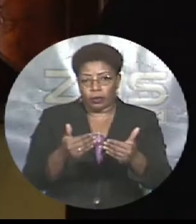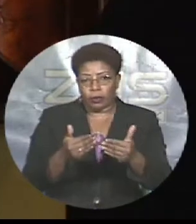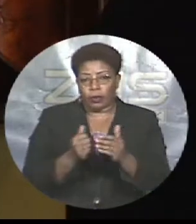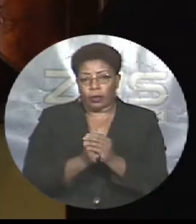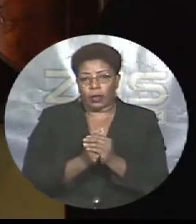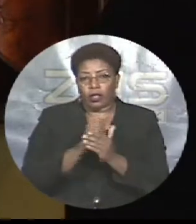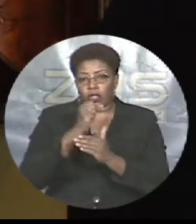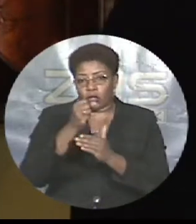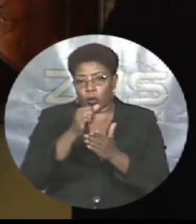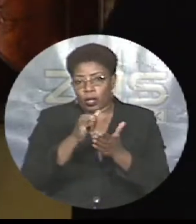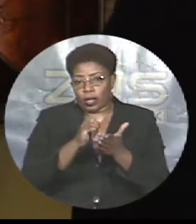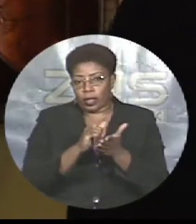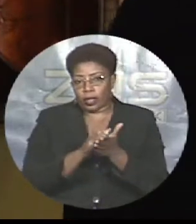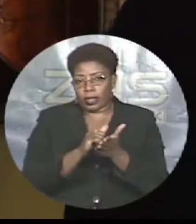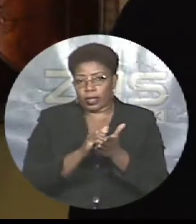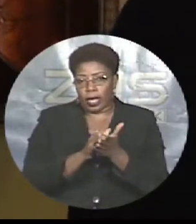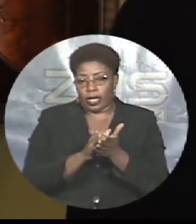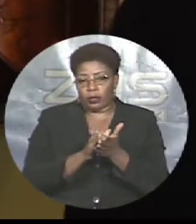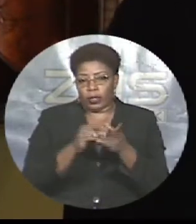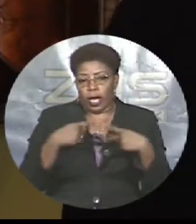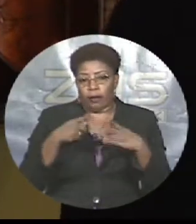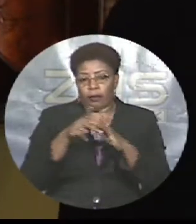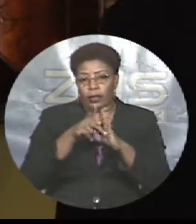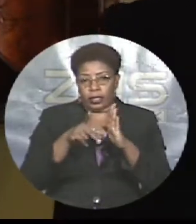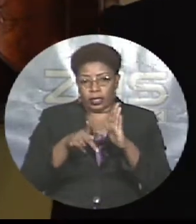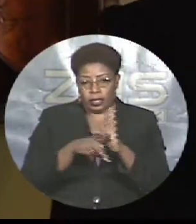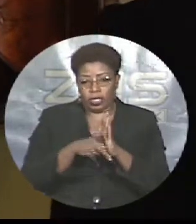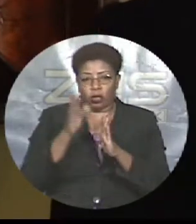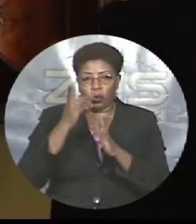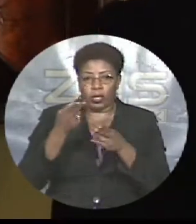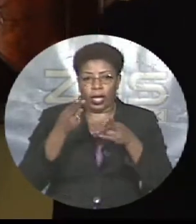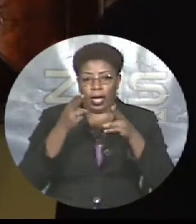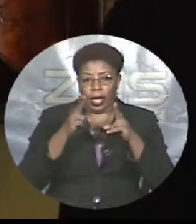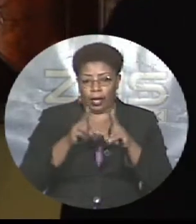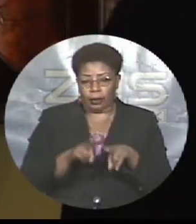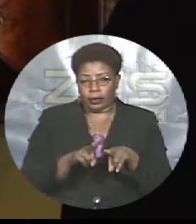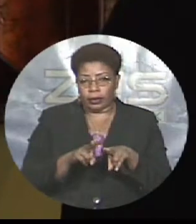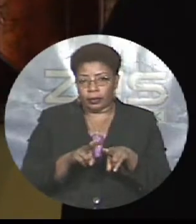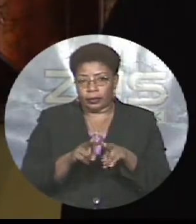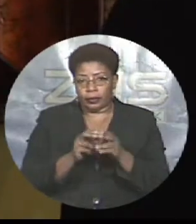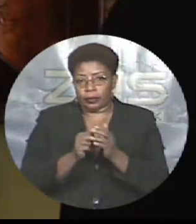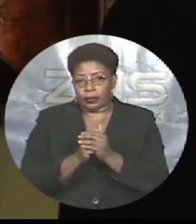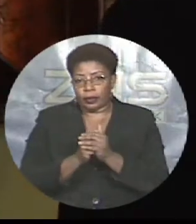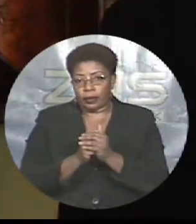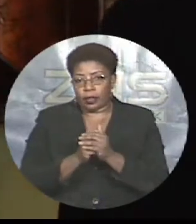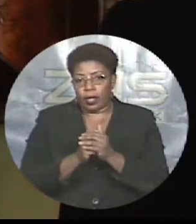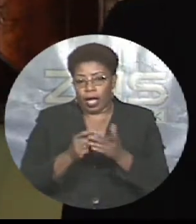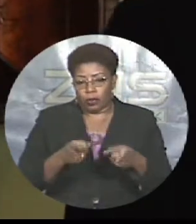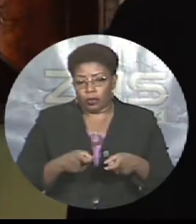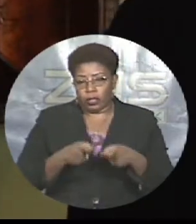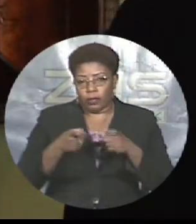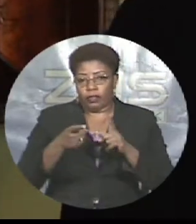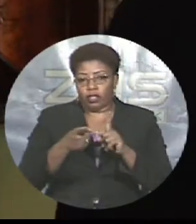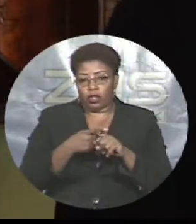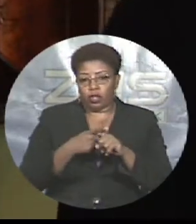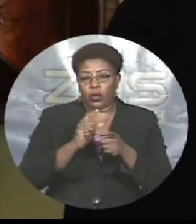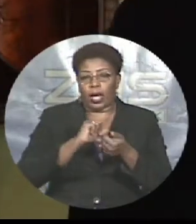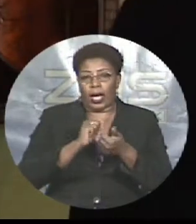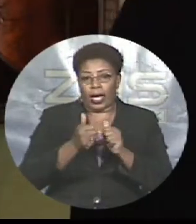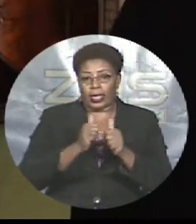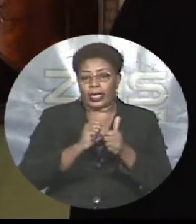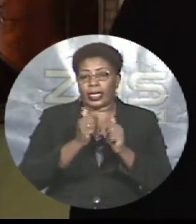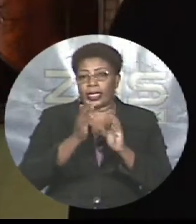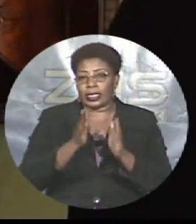will assure you that policies, written policies, will be in place and will be disseminated to athletes and coaches. So